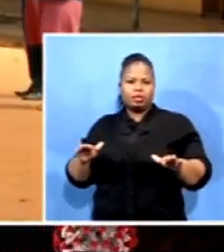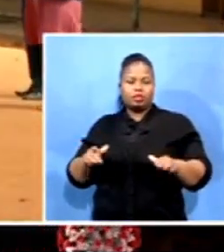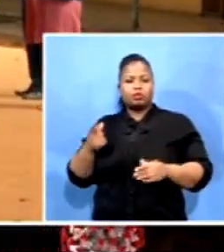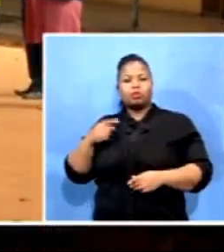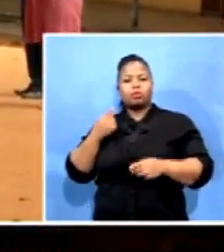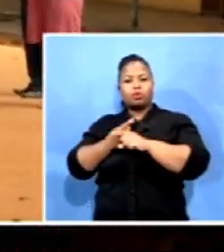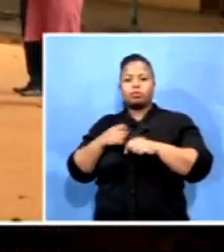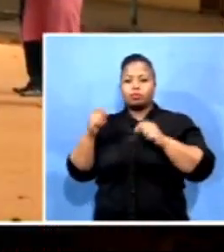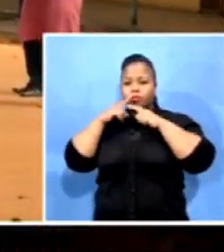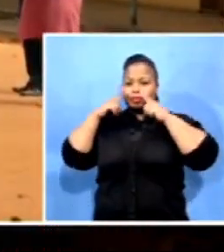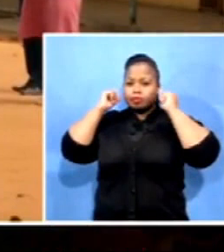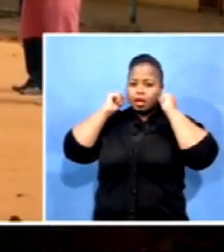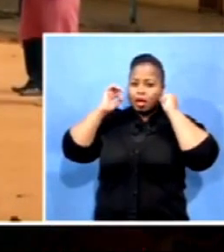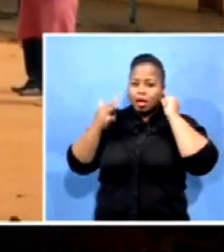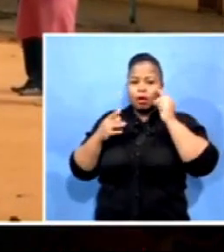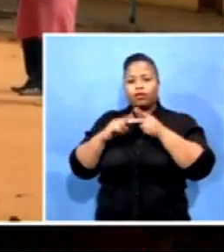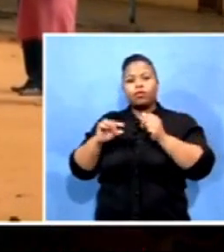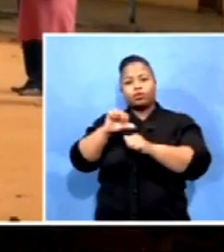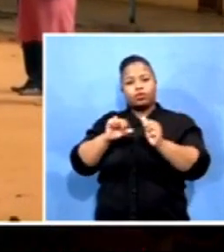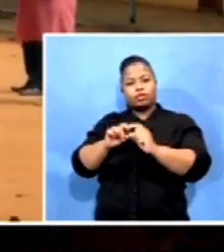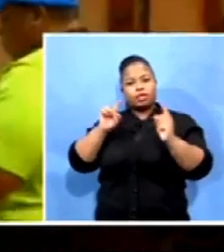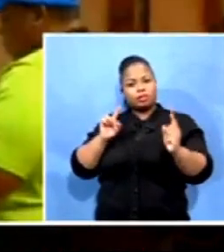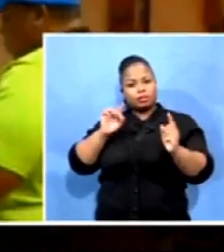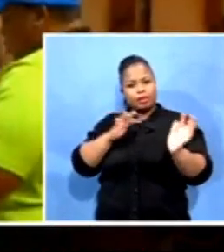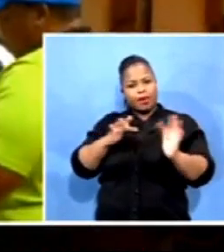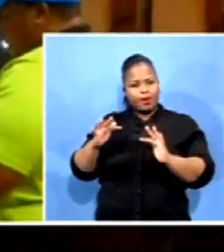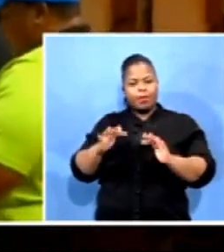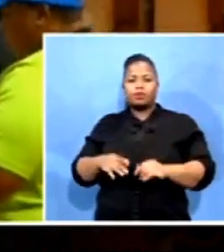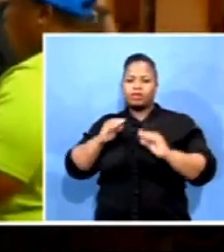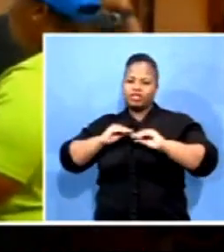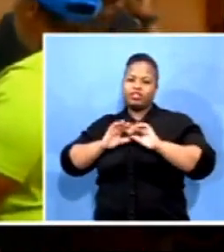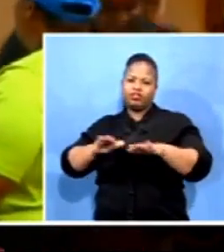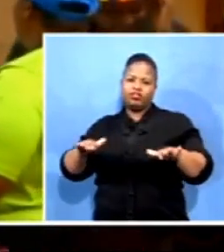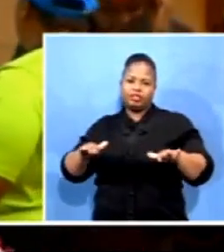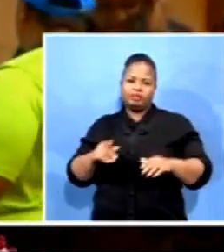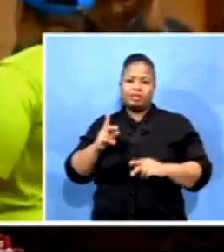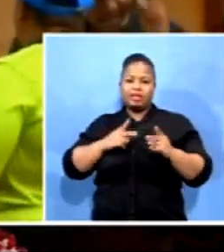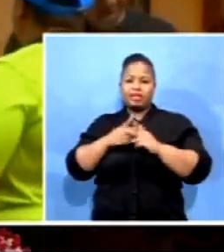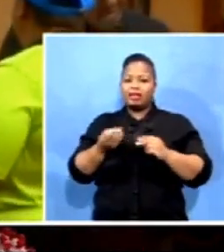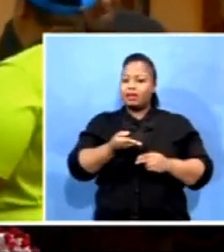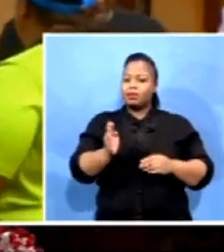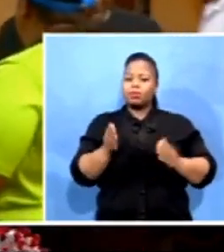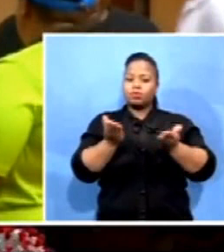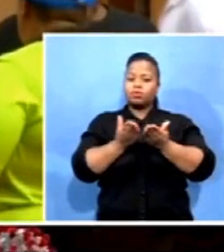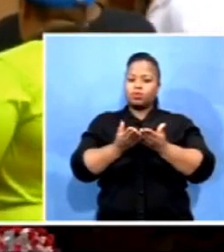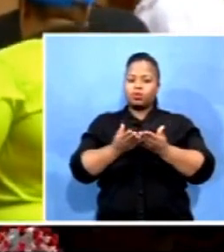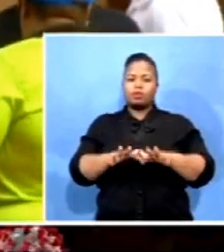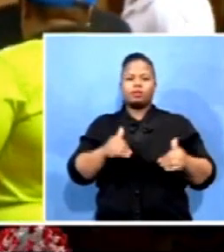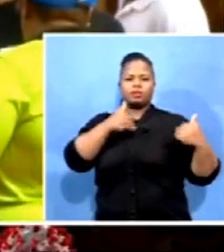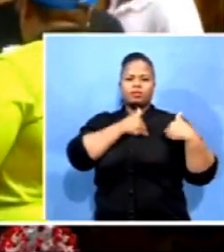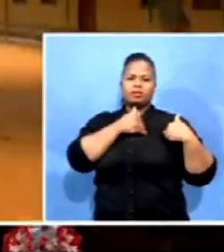social distance. Mm-hmm. But in our view also, schools will become safe environment for these learners, because